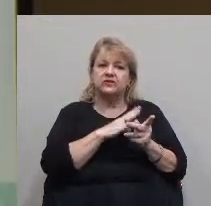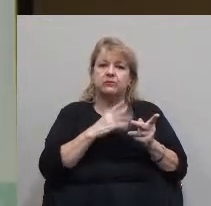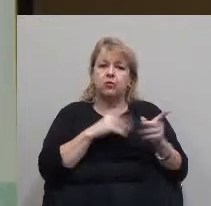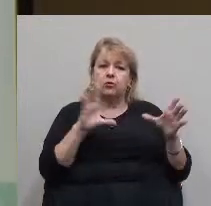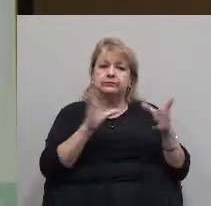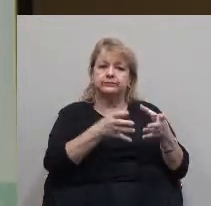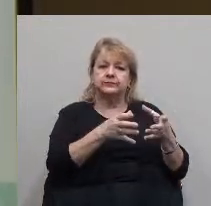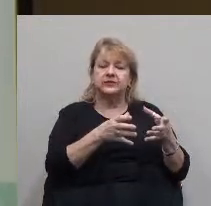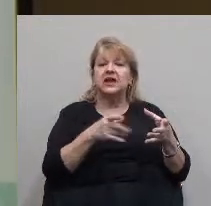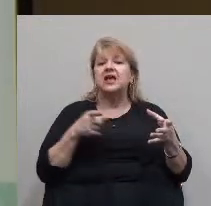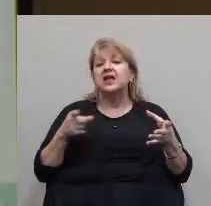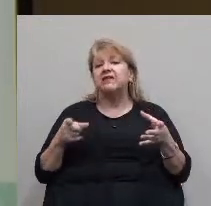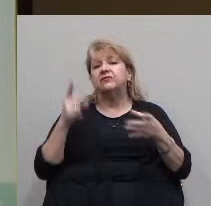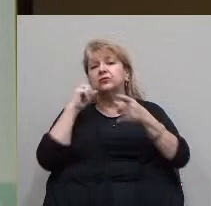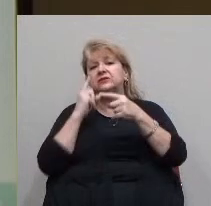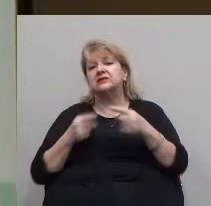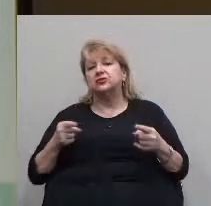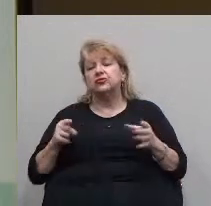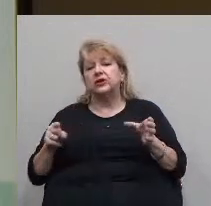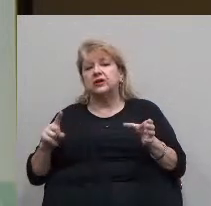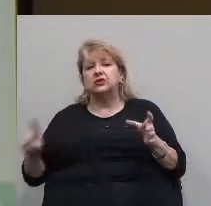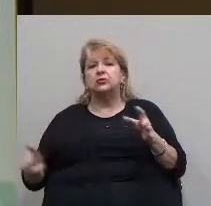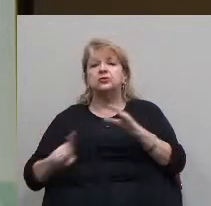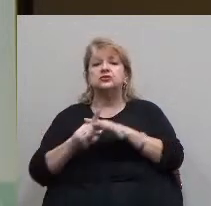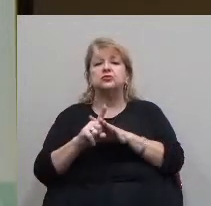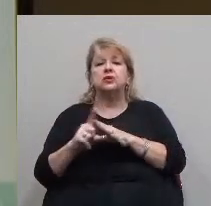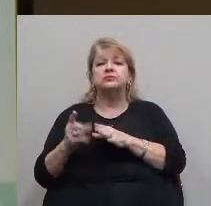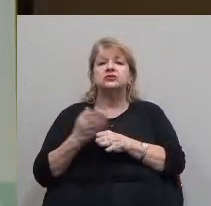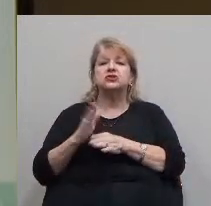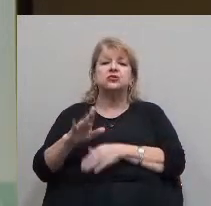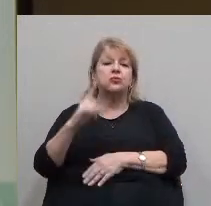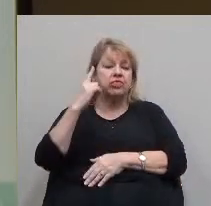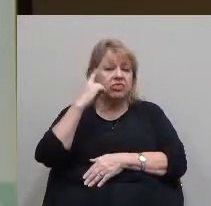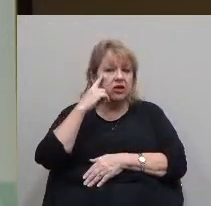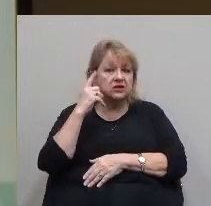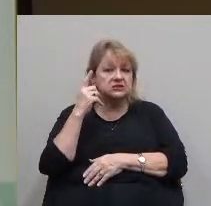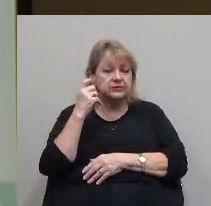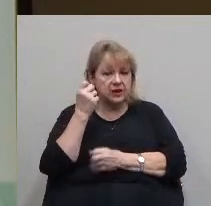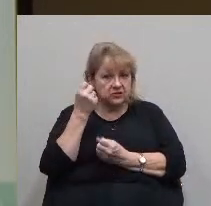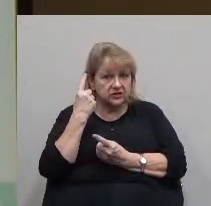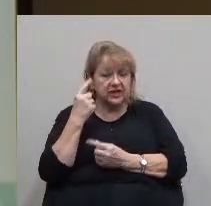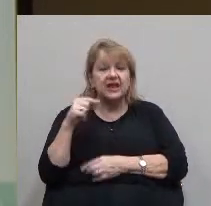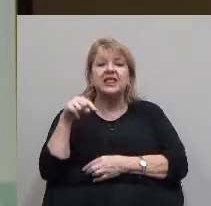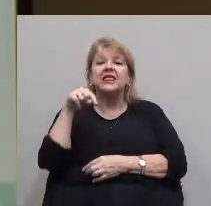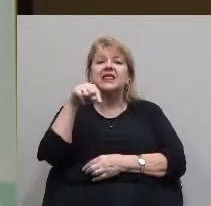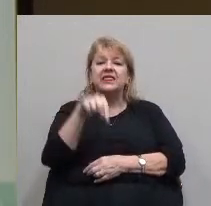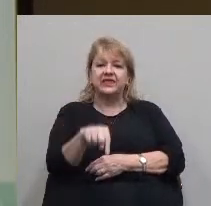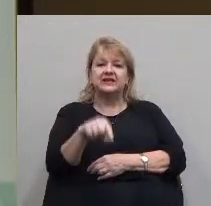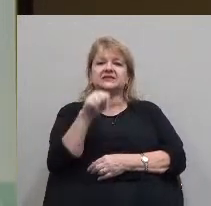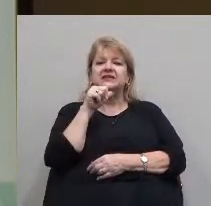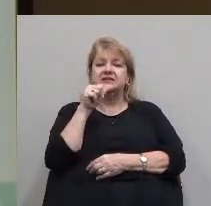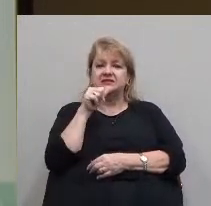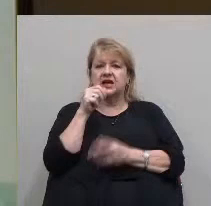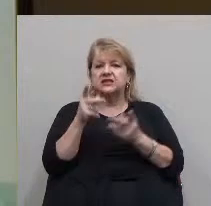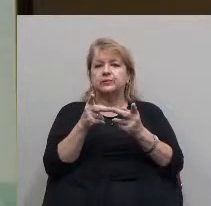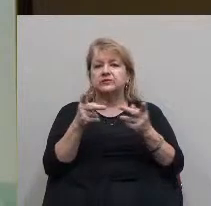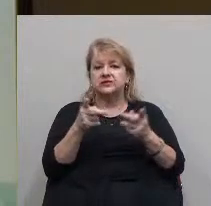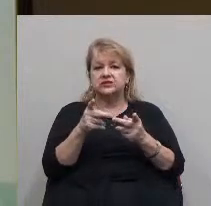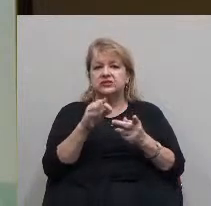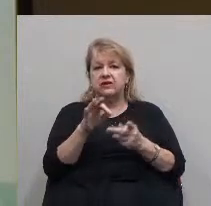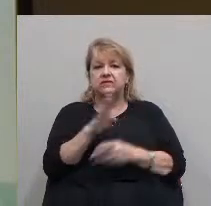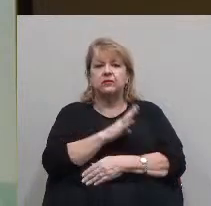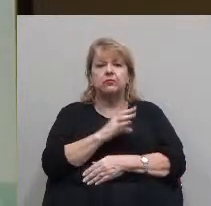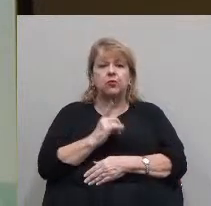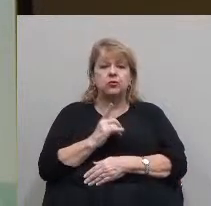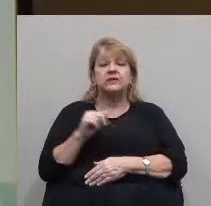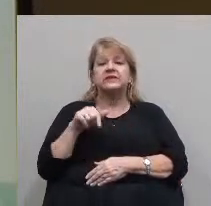state your thoughts as a member of BESE, but making sure that you mention that this is not the position of the board, this is my position